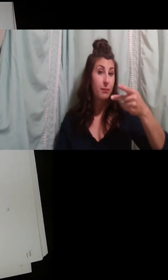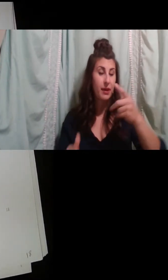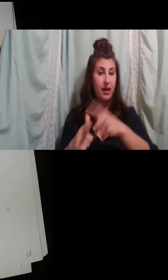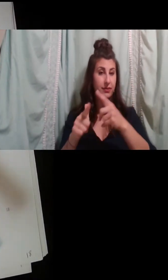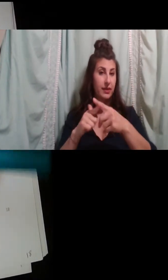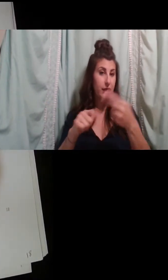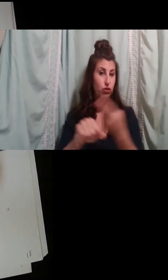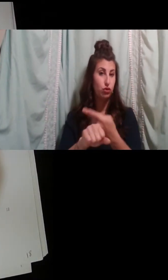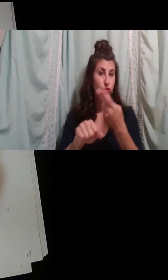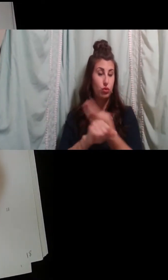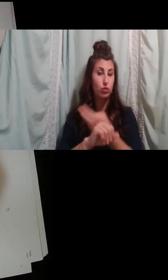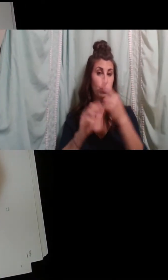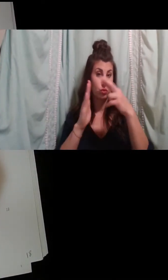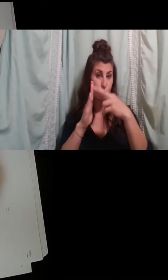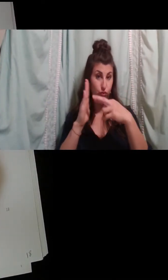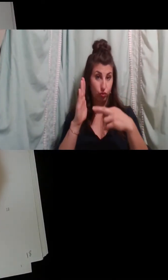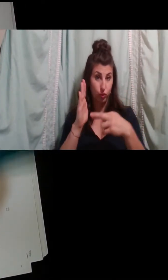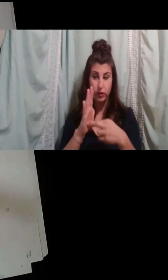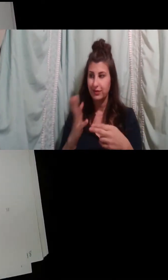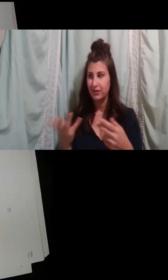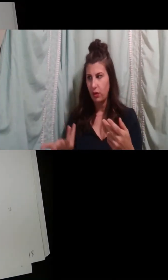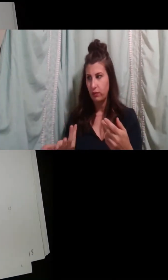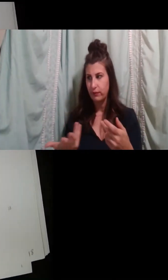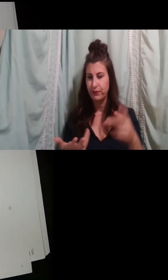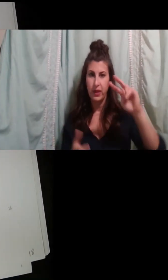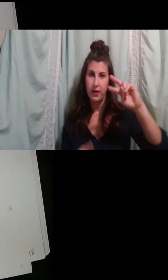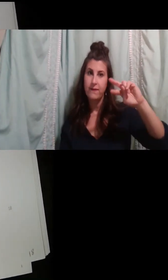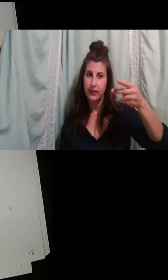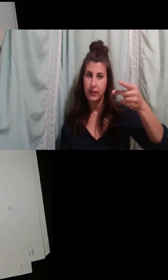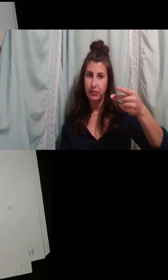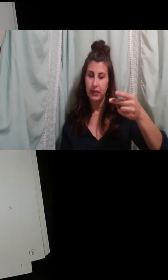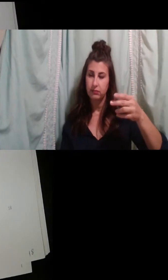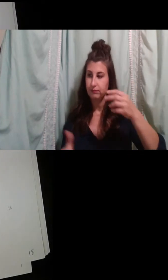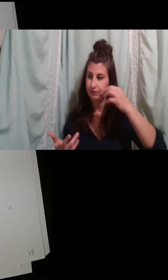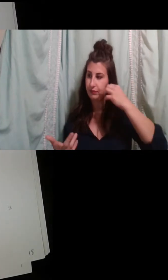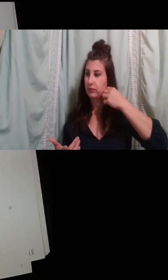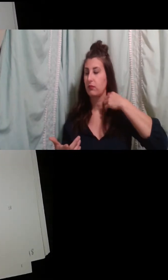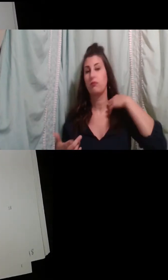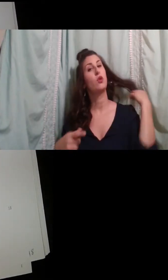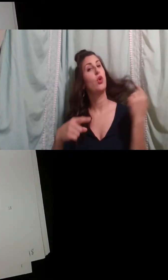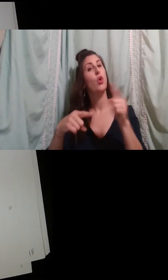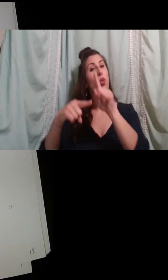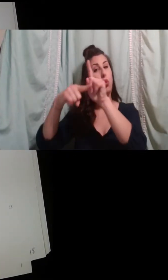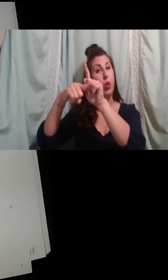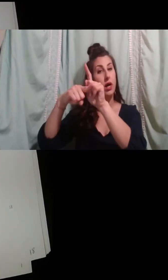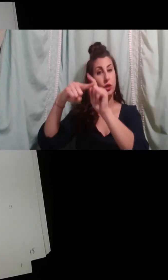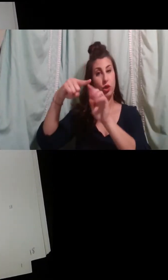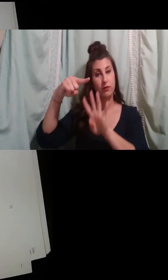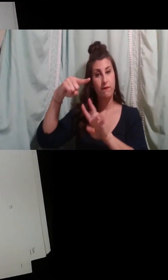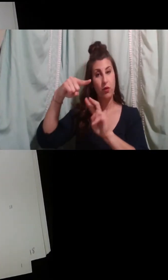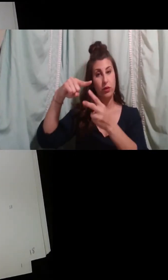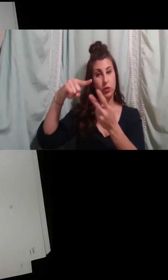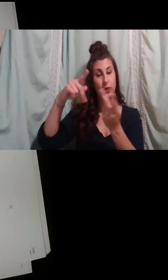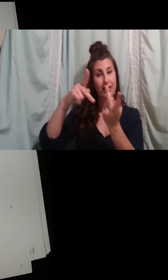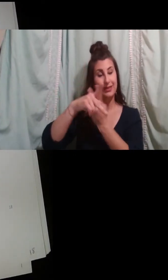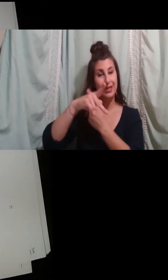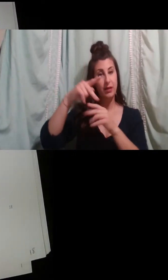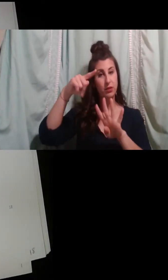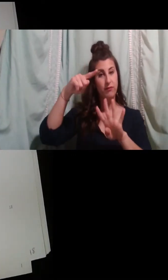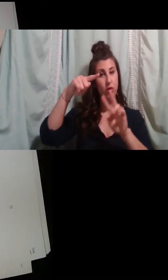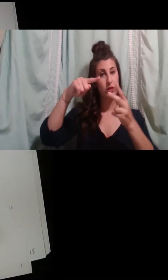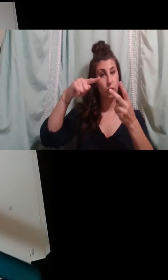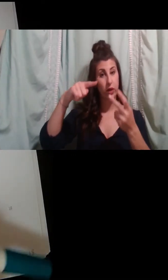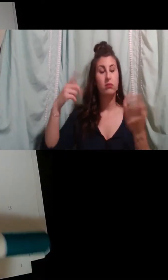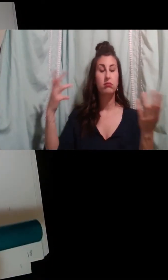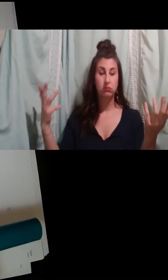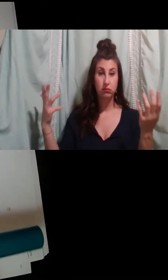flip first, then use rules. So flipping is making that negative go at the bottom. So it'll be 1 over 4 squared times